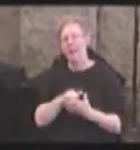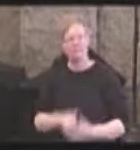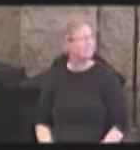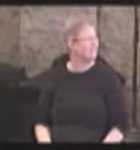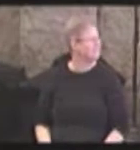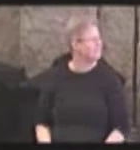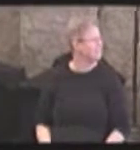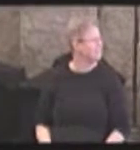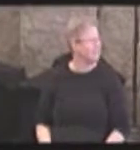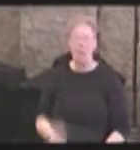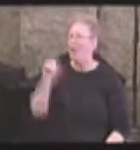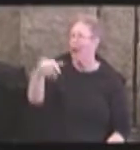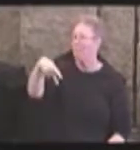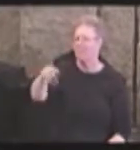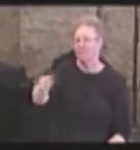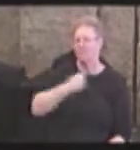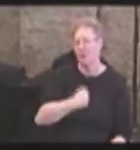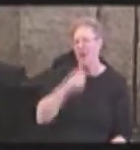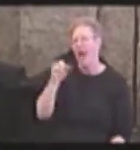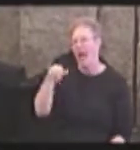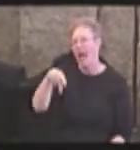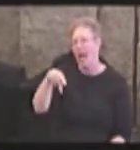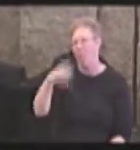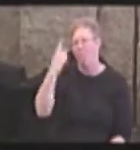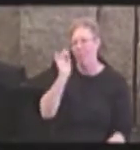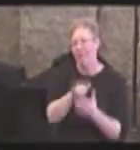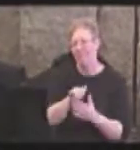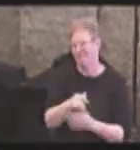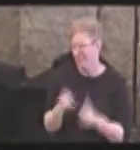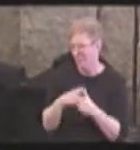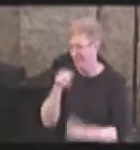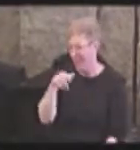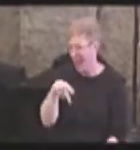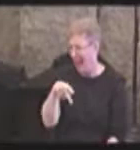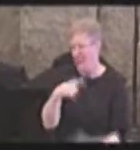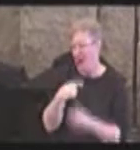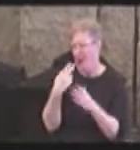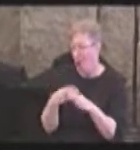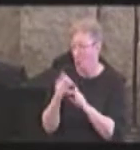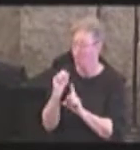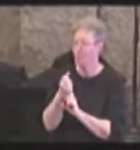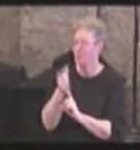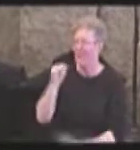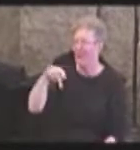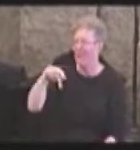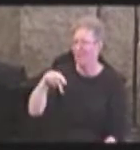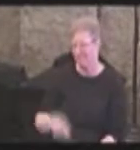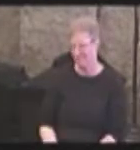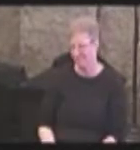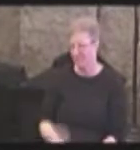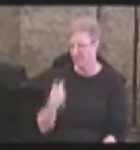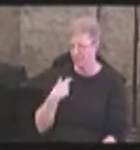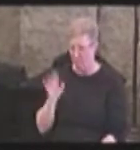The first app that you have when wanting to use mind action, I call the situational app. It's the app that you open